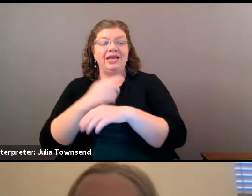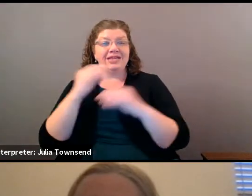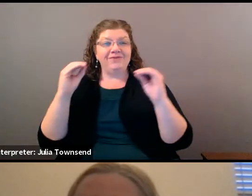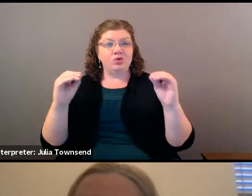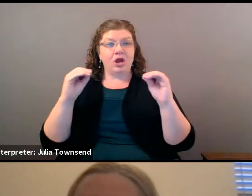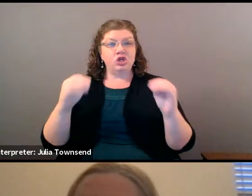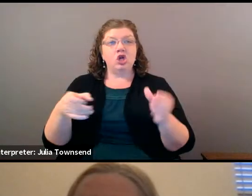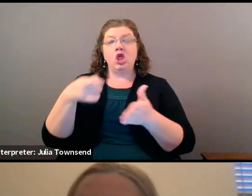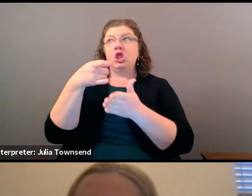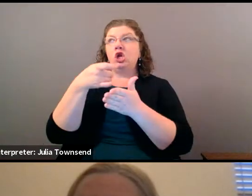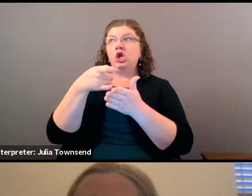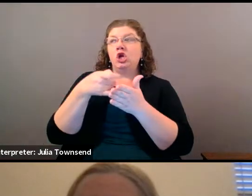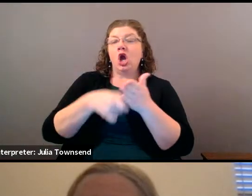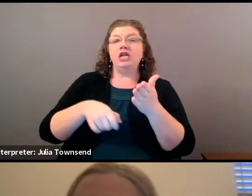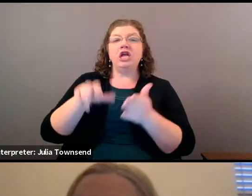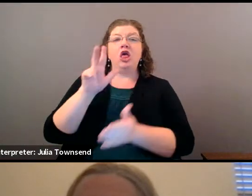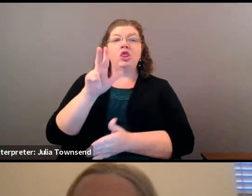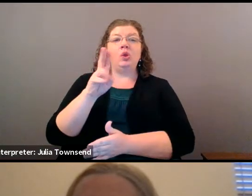is